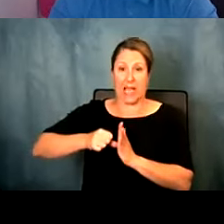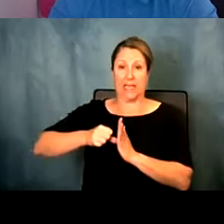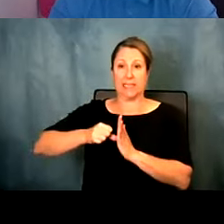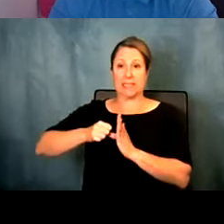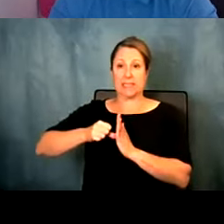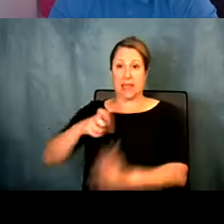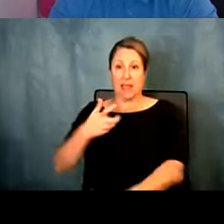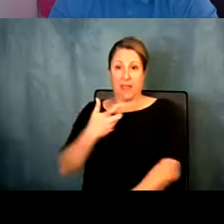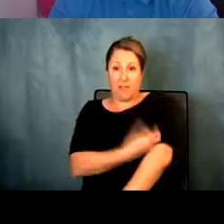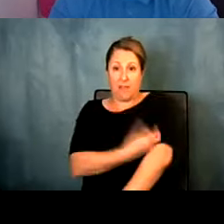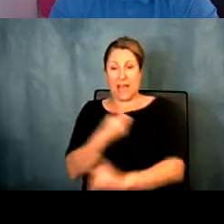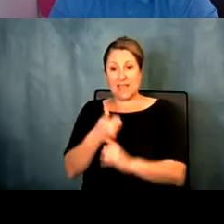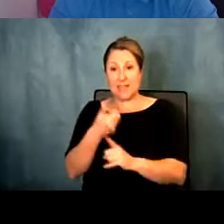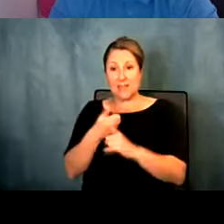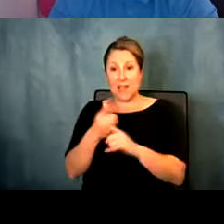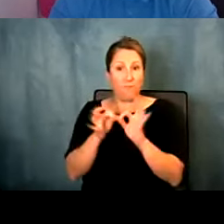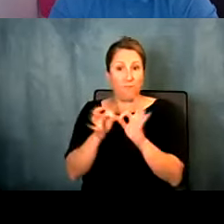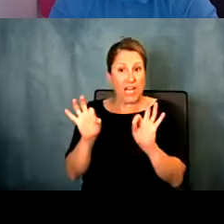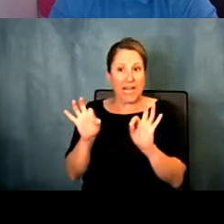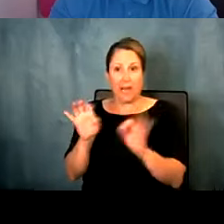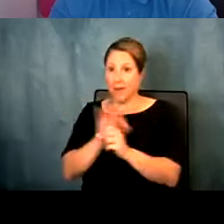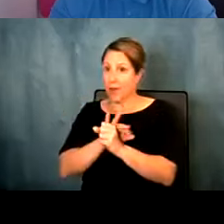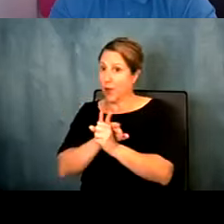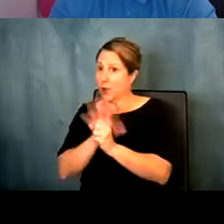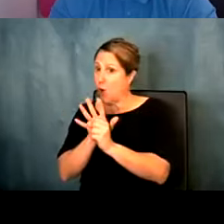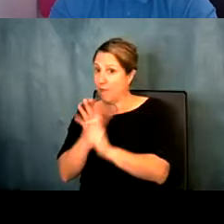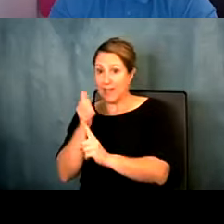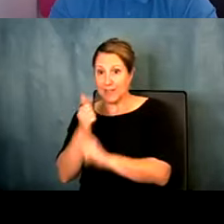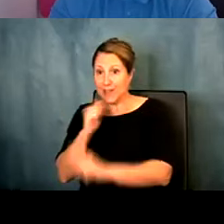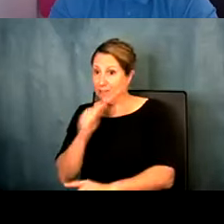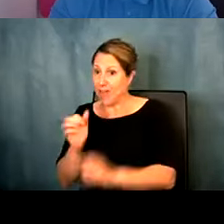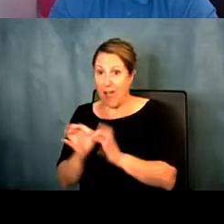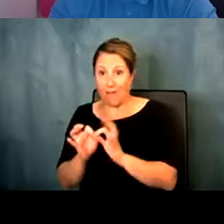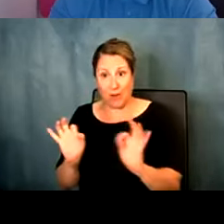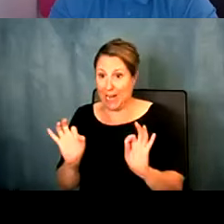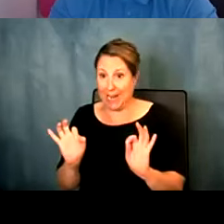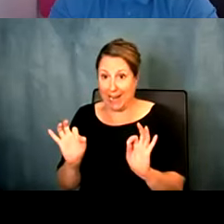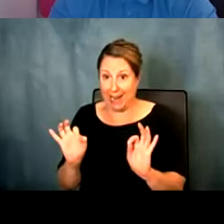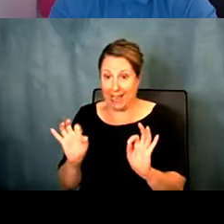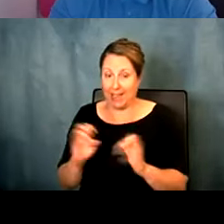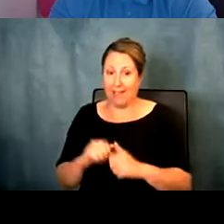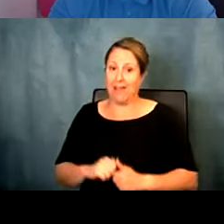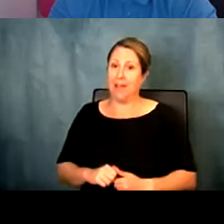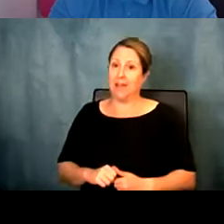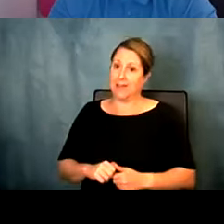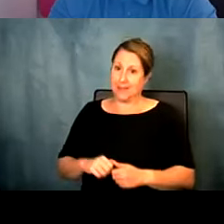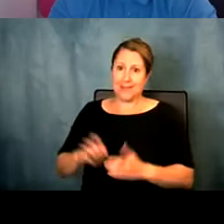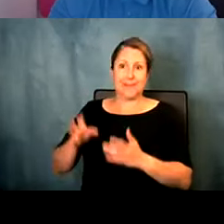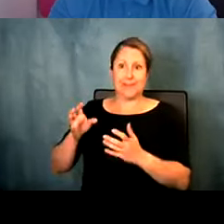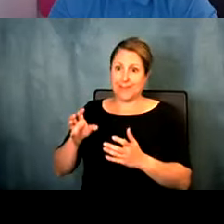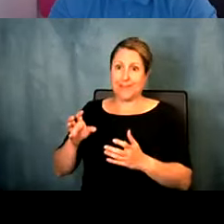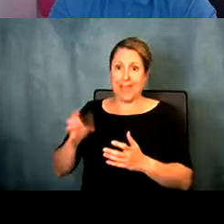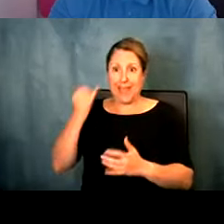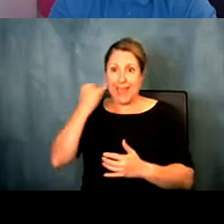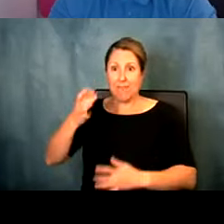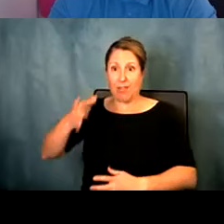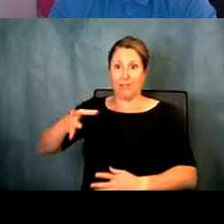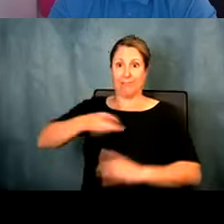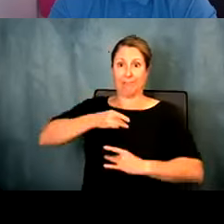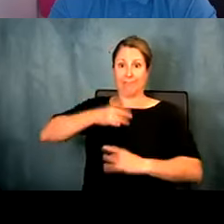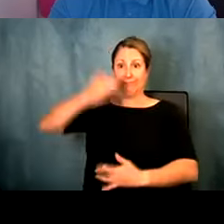vaccines are free and COVID isn't. It isn't free. There's a tremendous cost to COVID, whether that's